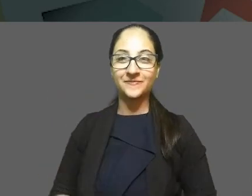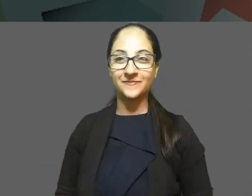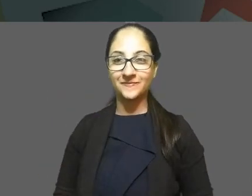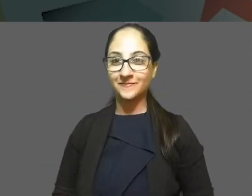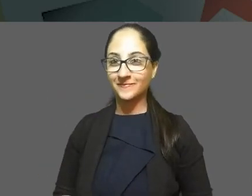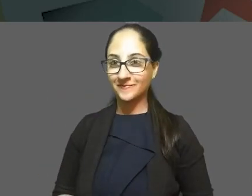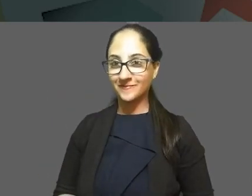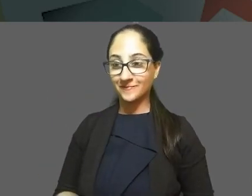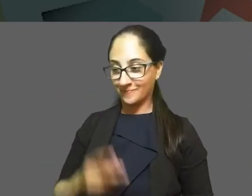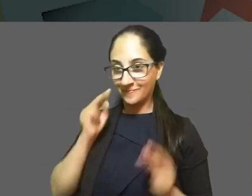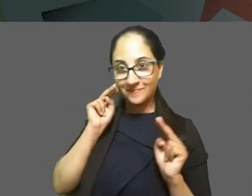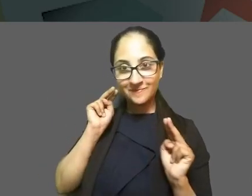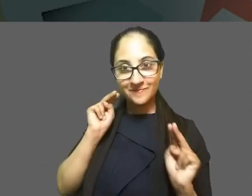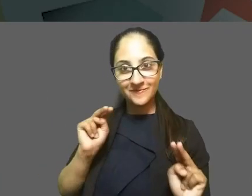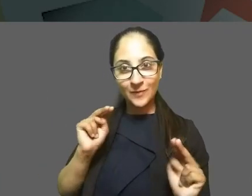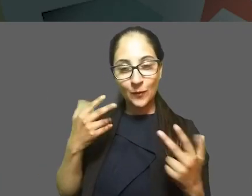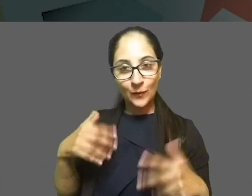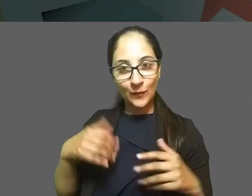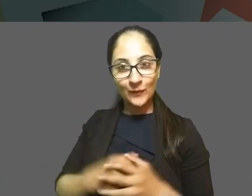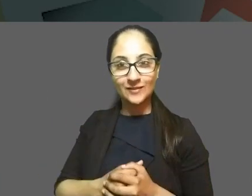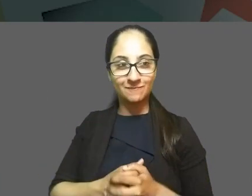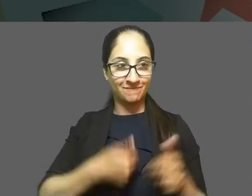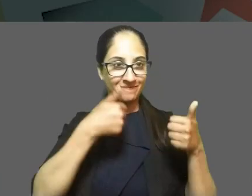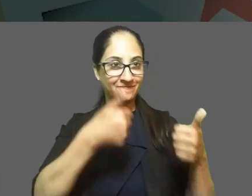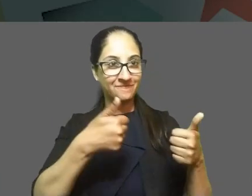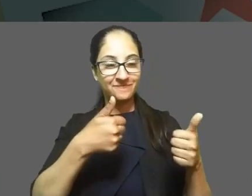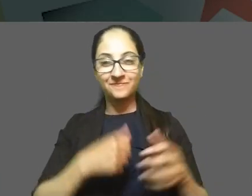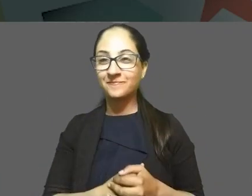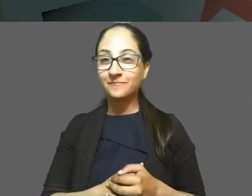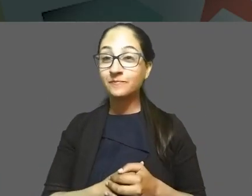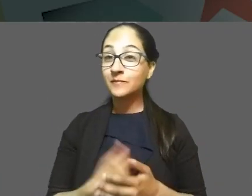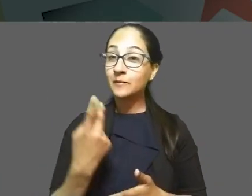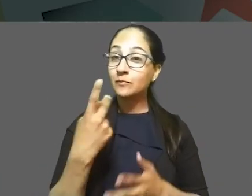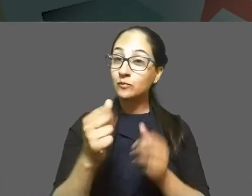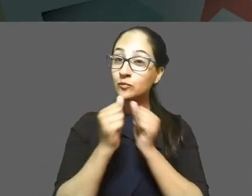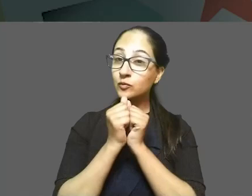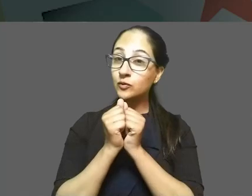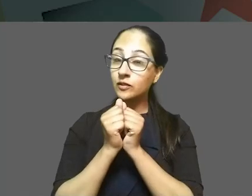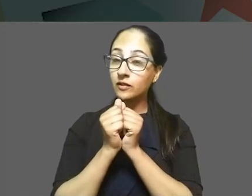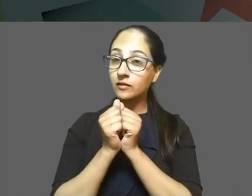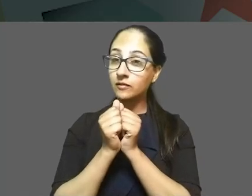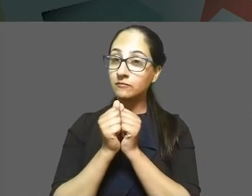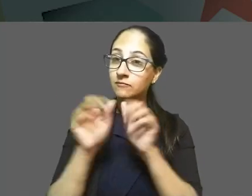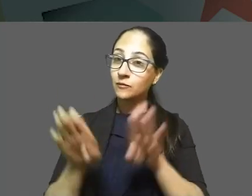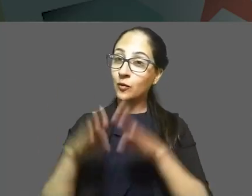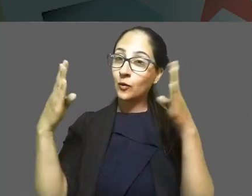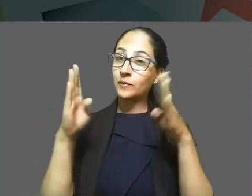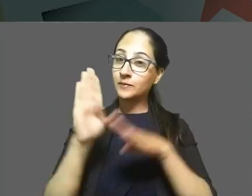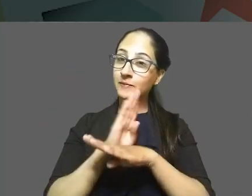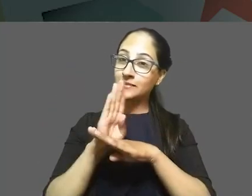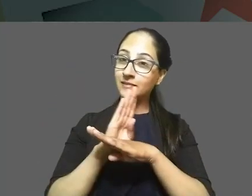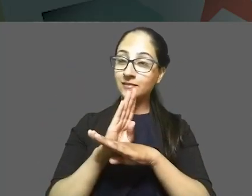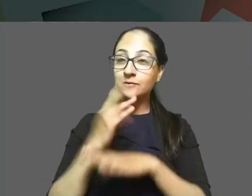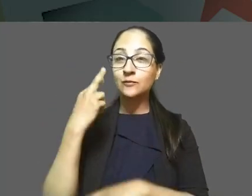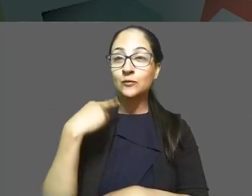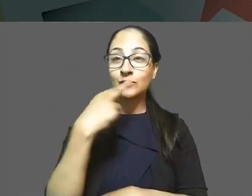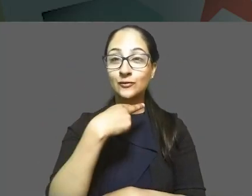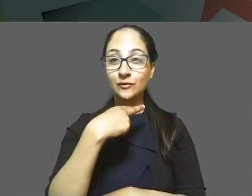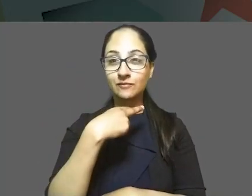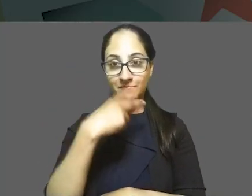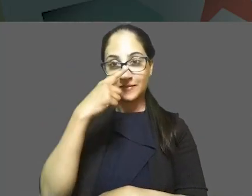two, three. Look at that. Awesome. We could start a restaurant. We